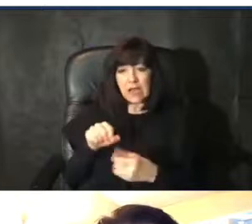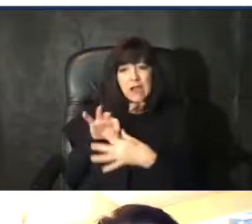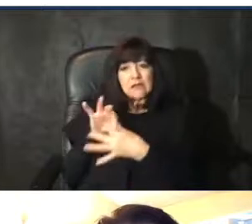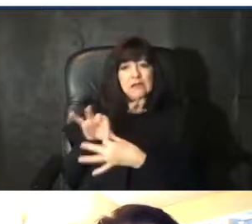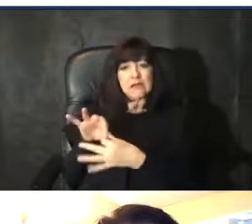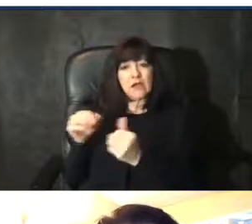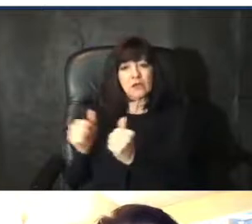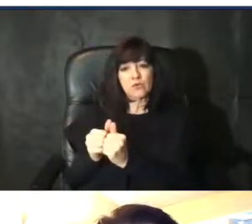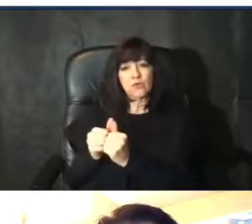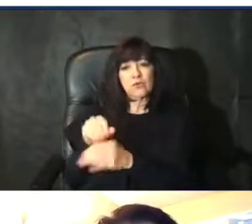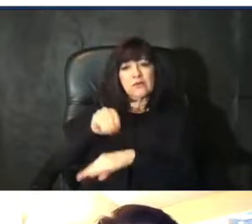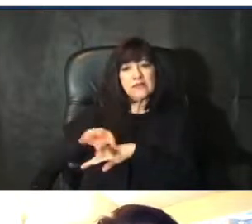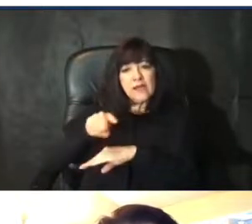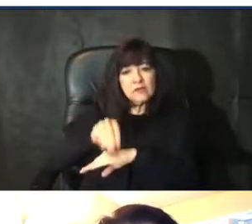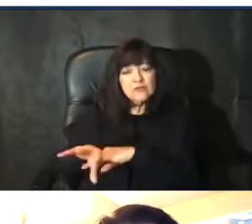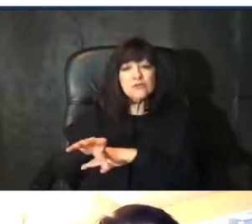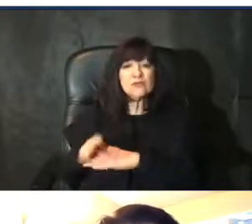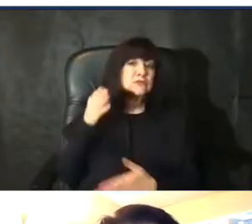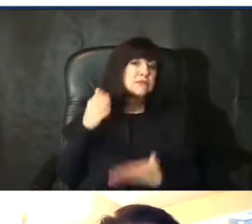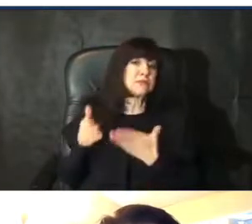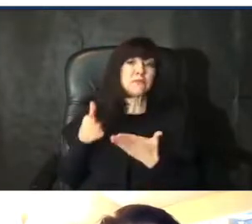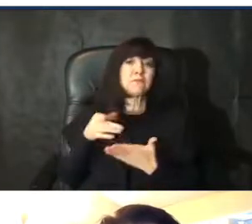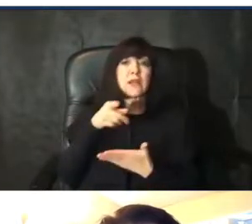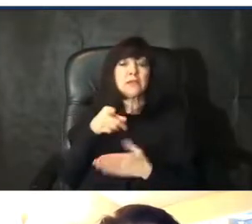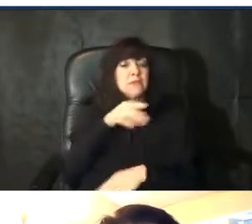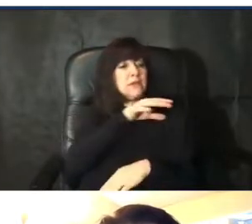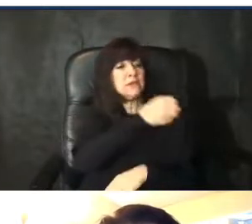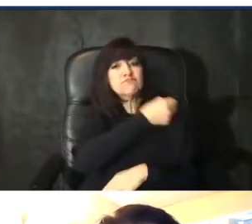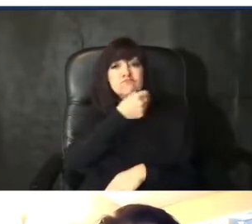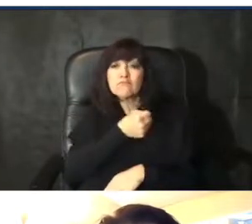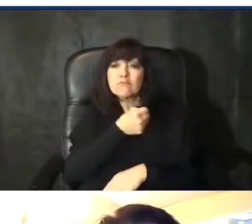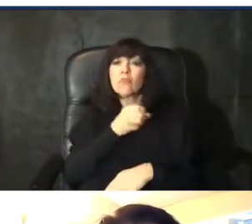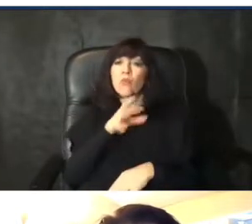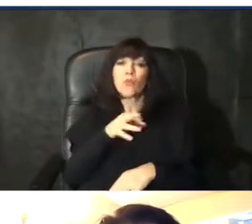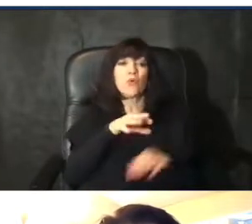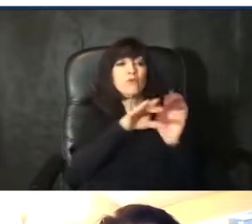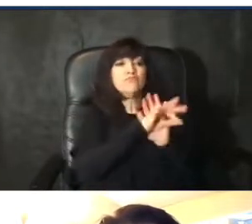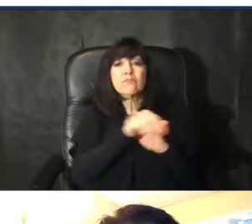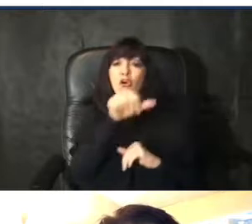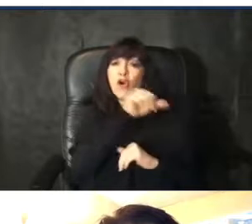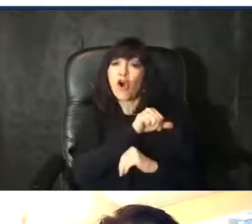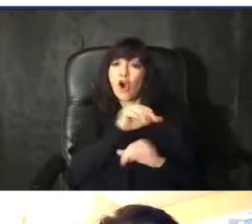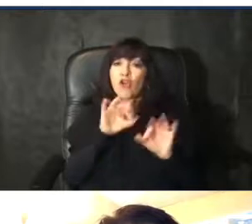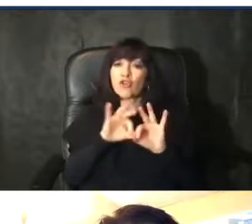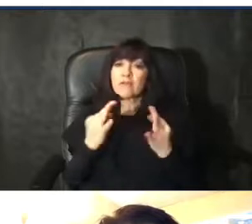even other family members that they can talk to can be really helpful. And just telling our kids that it's okay to talk. It's okay to talk